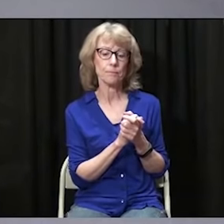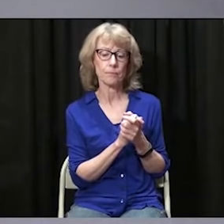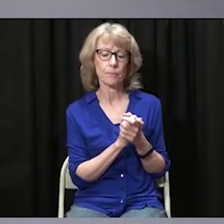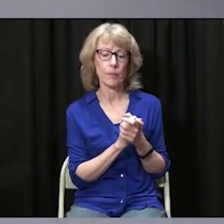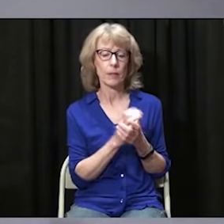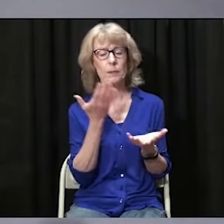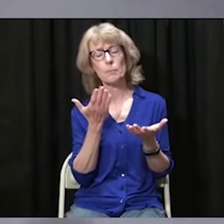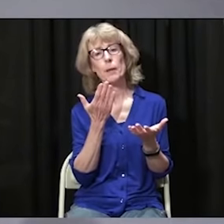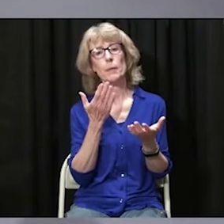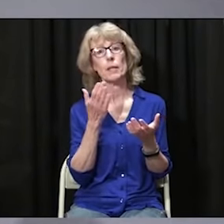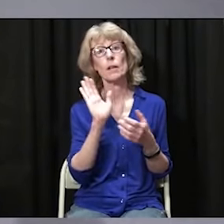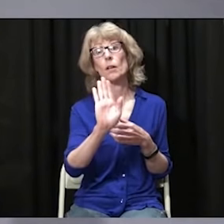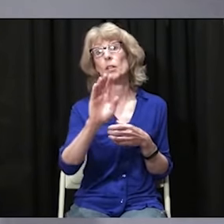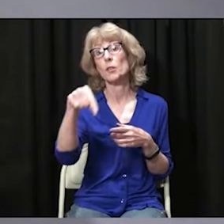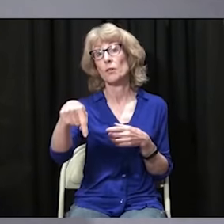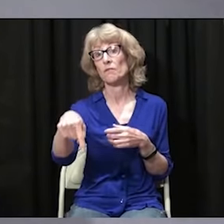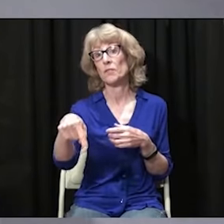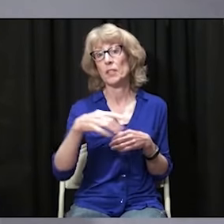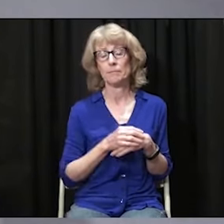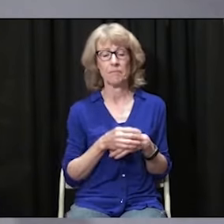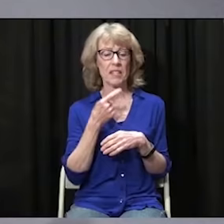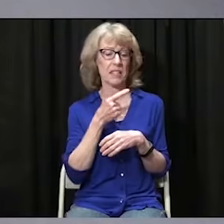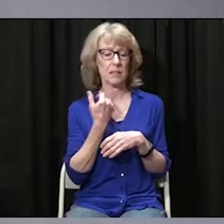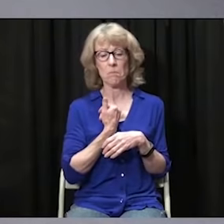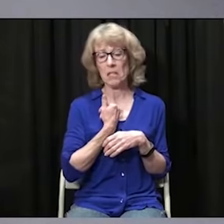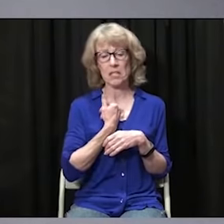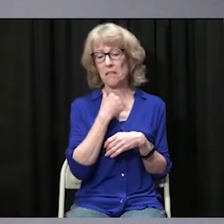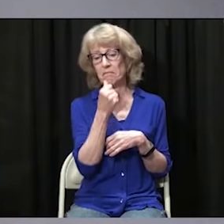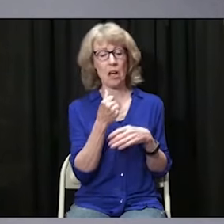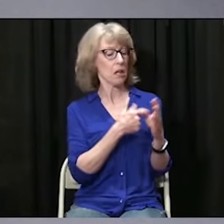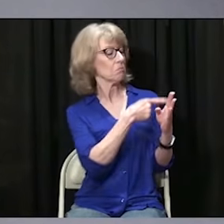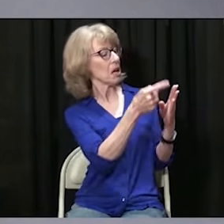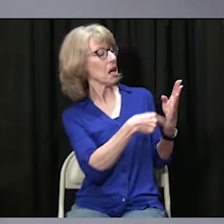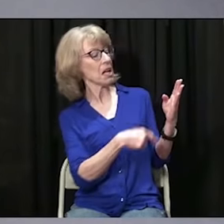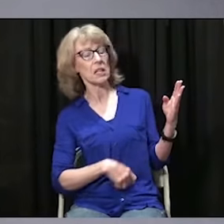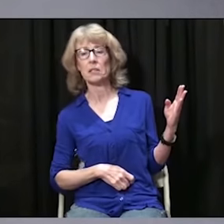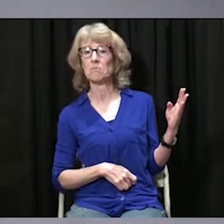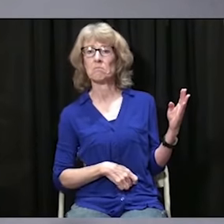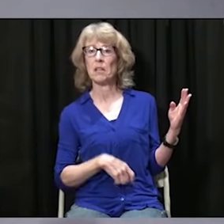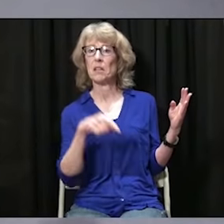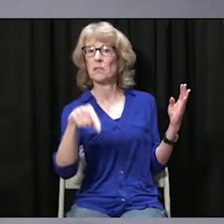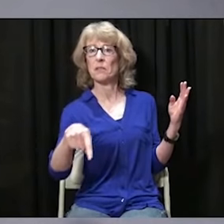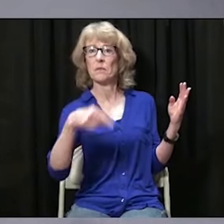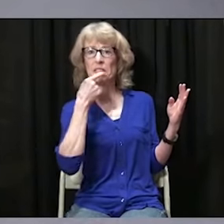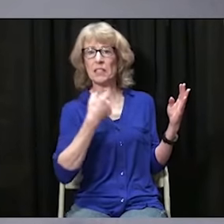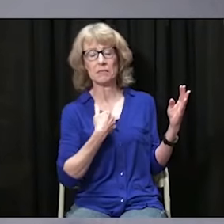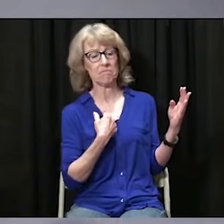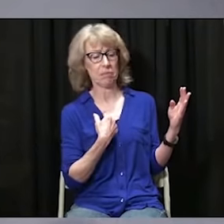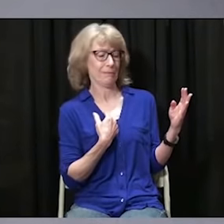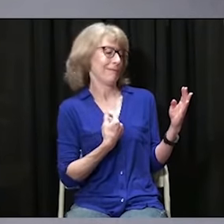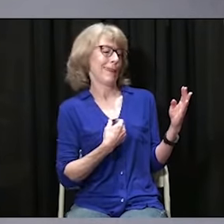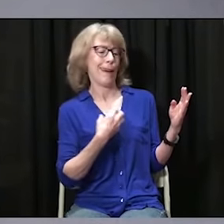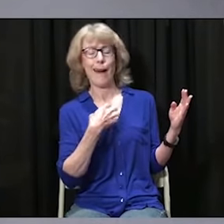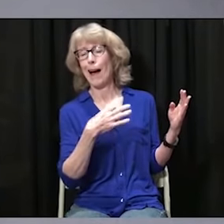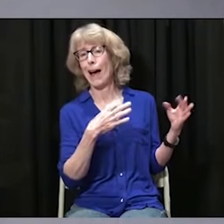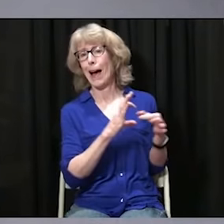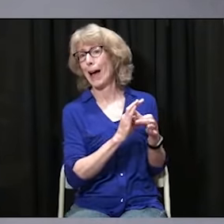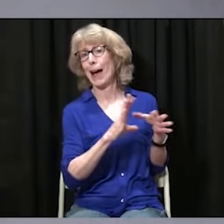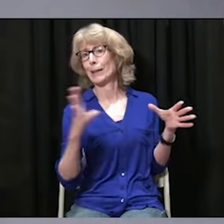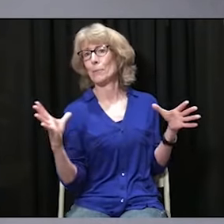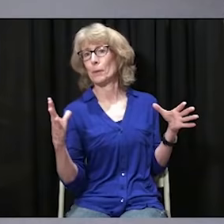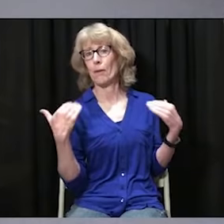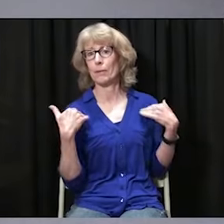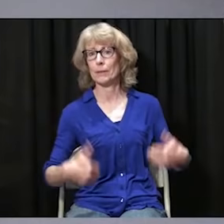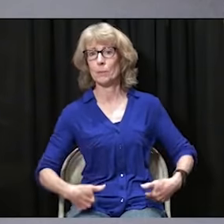foot should say, because I'm not a hand, I don't belong to the body, it would not for that reason